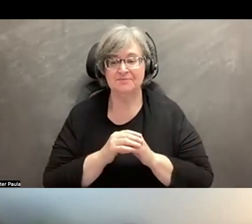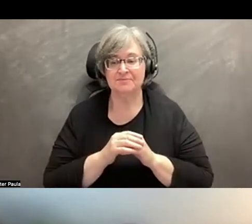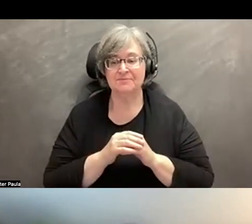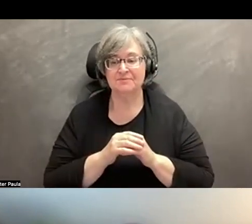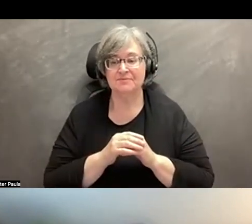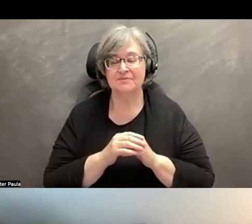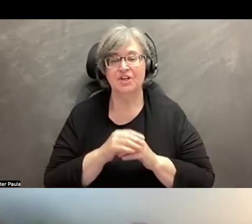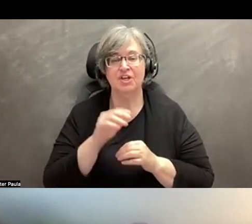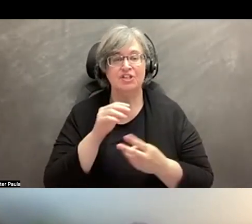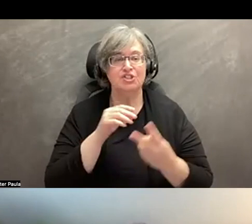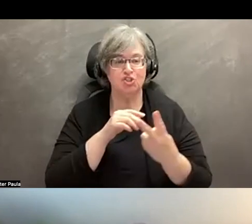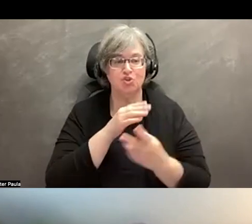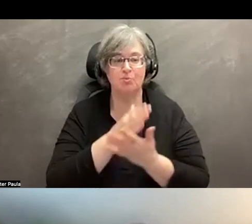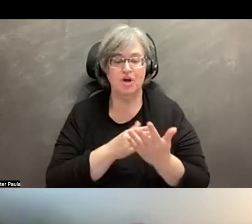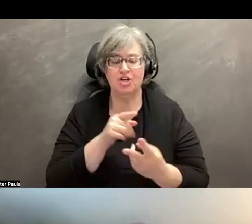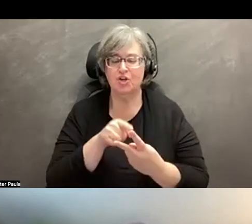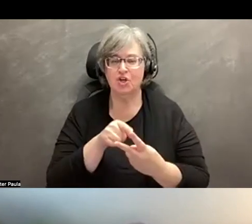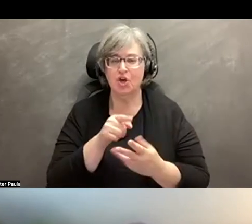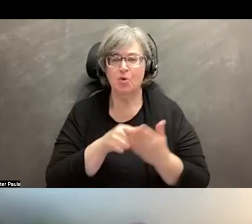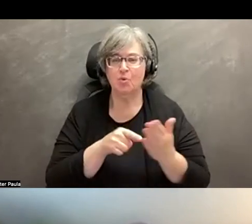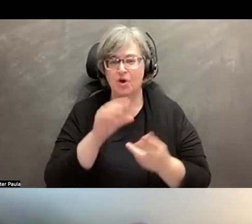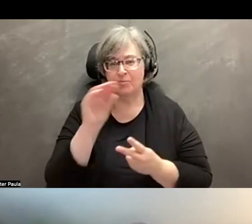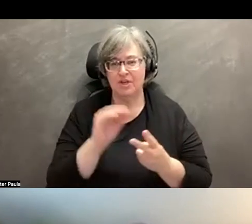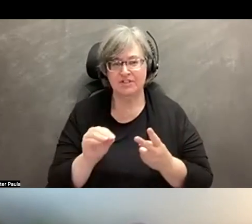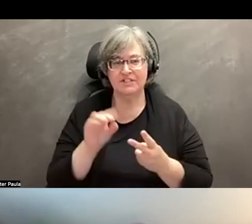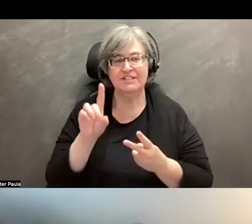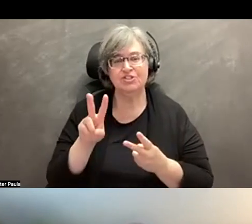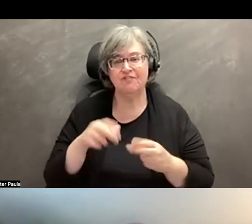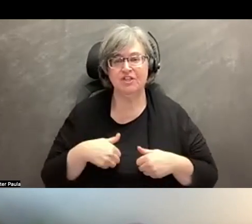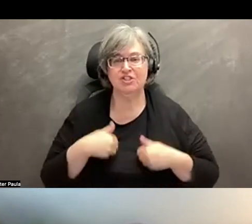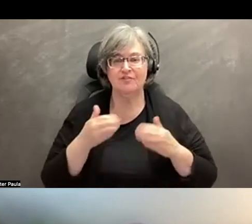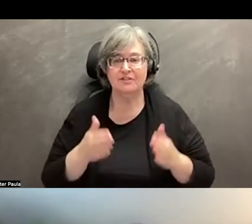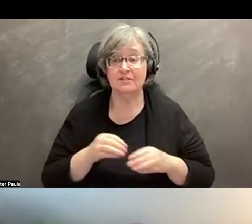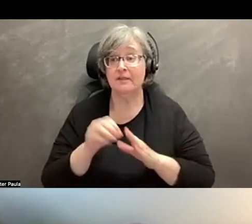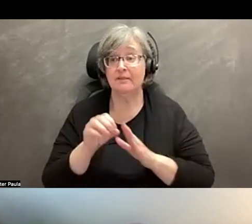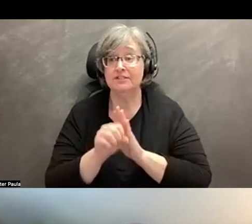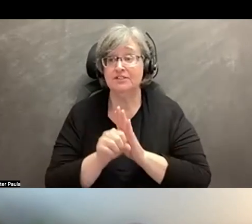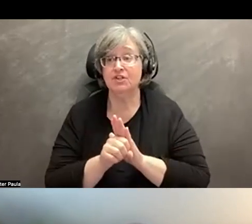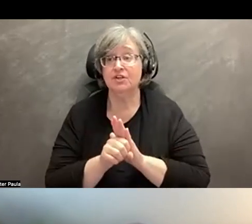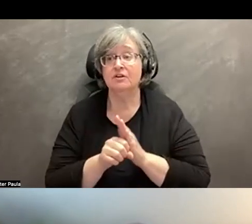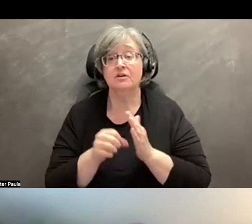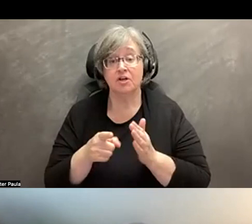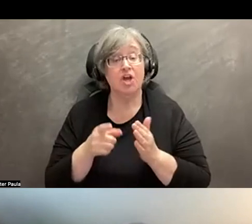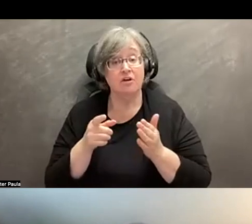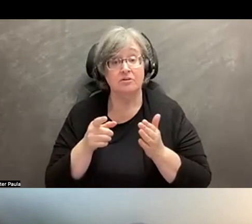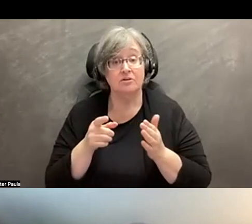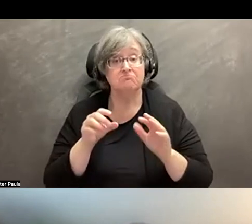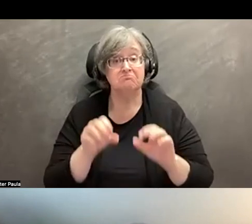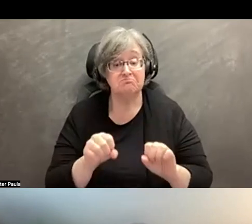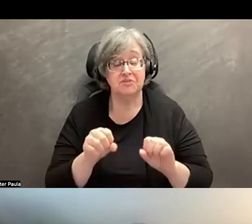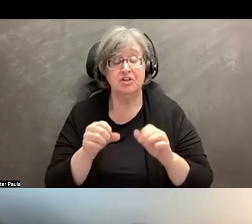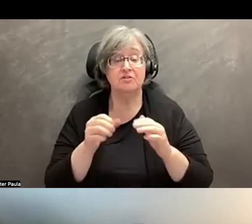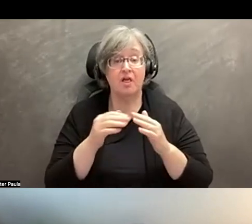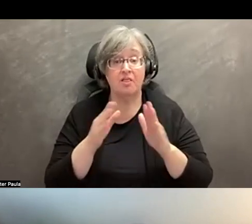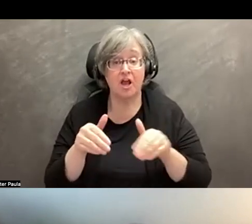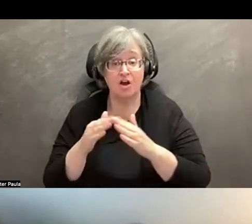It's kind of a two-part one. It says, what percentage of DV survivors in the state have landed in these units or other forms of